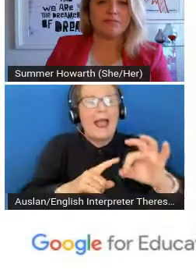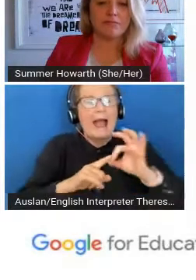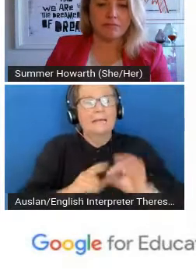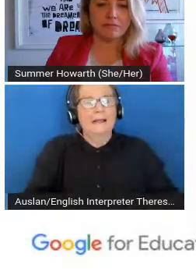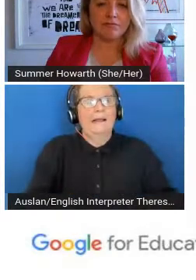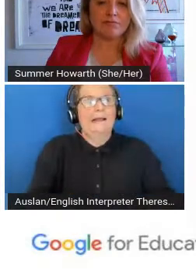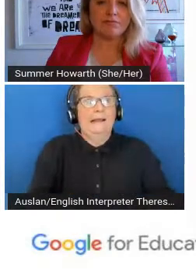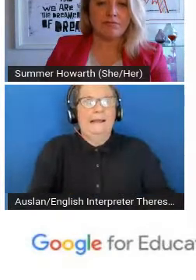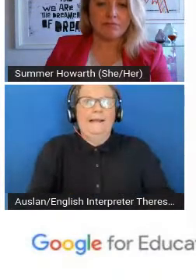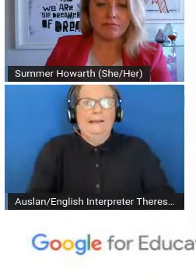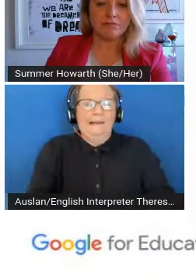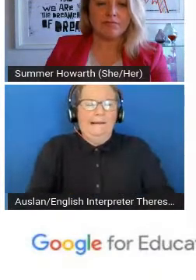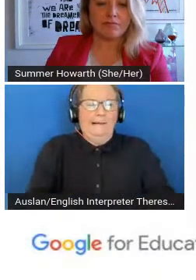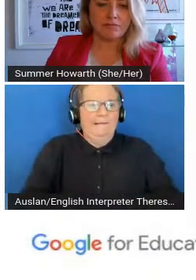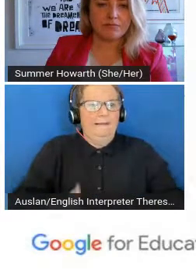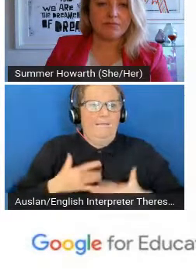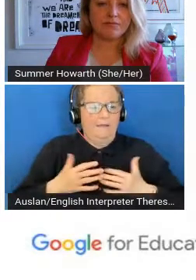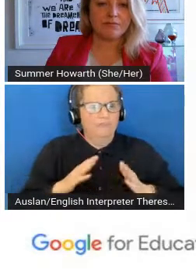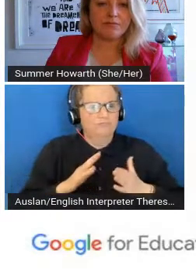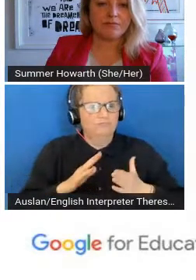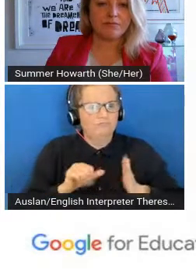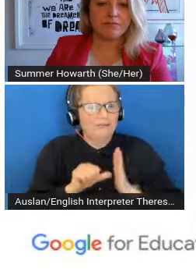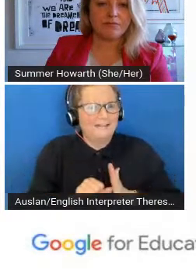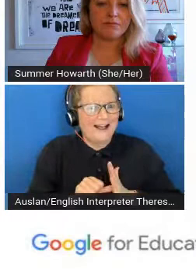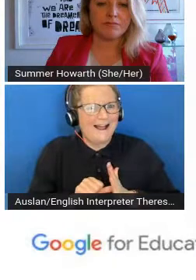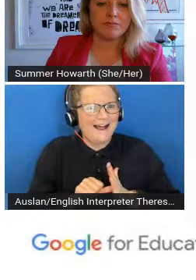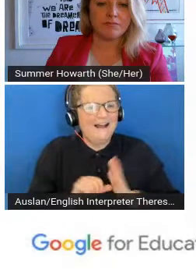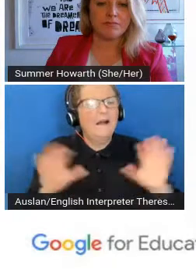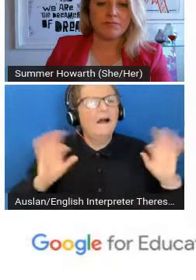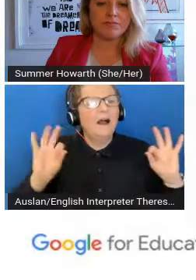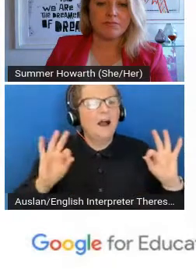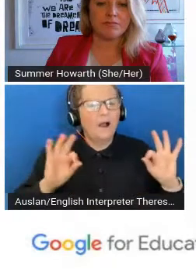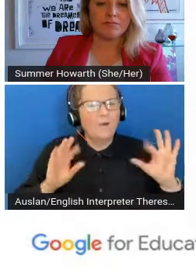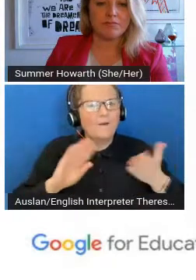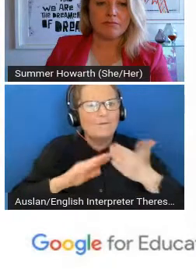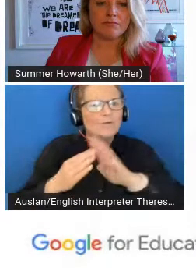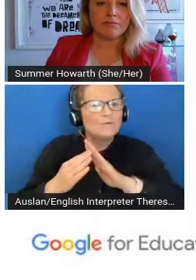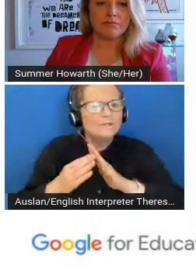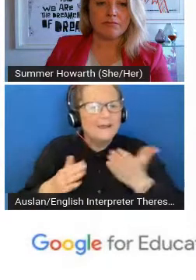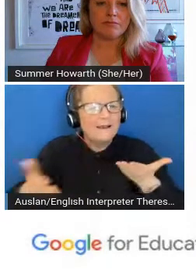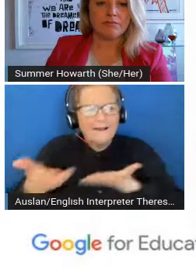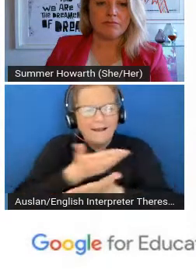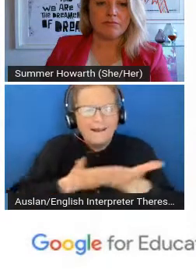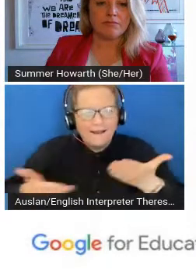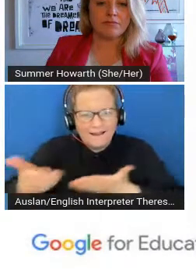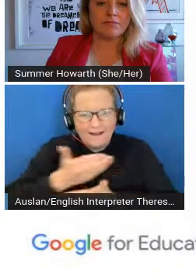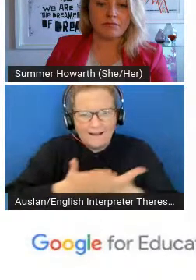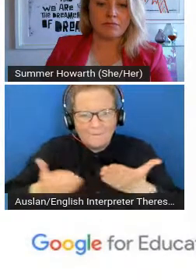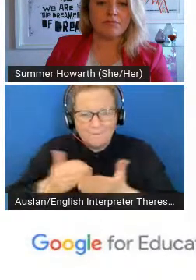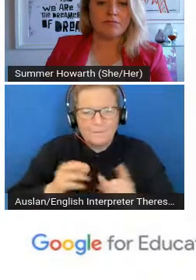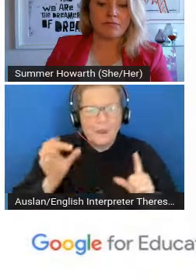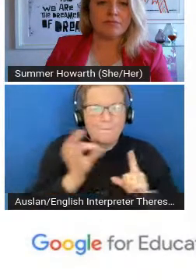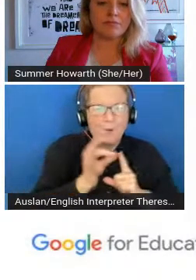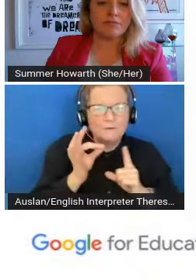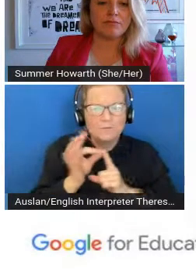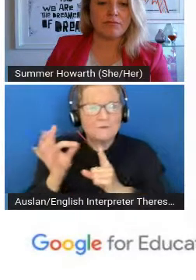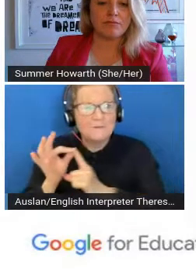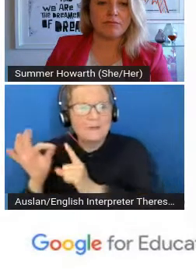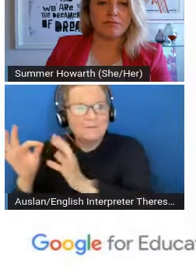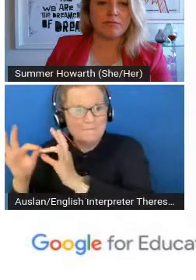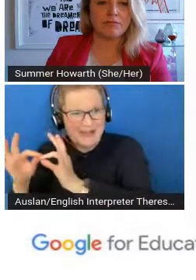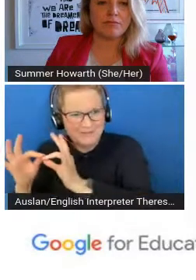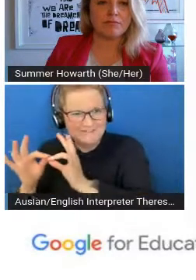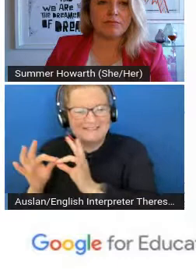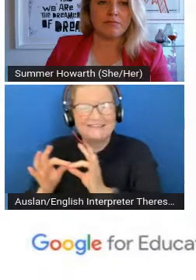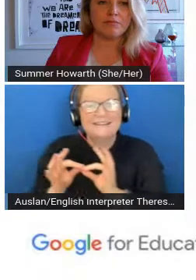actually collaborative community building. So if you imagine Tigger, pose, pause, pounce, bounce, pose